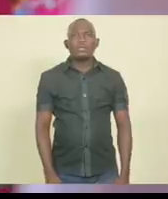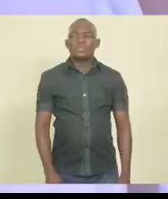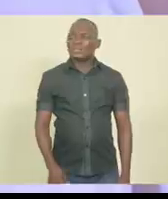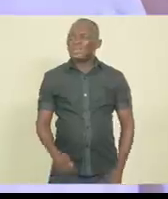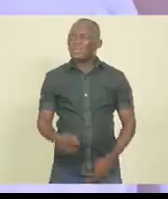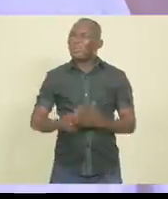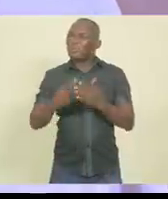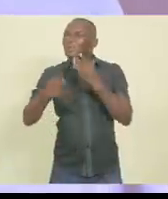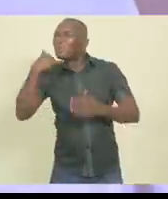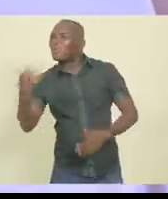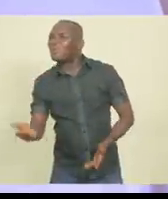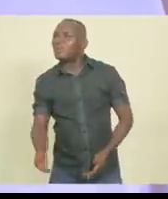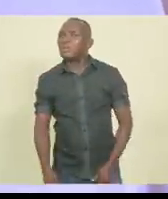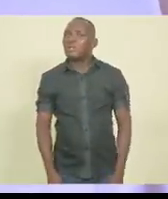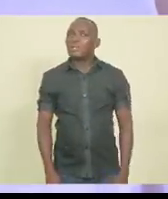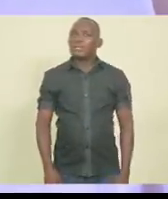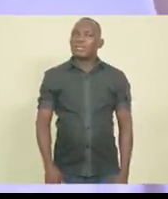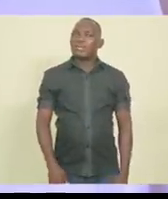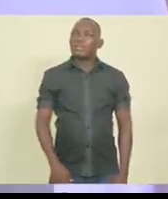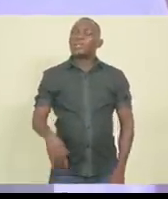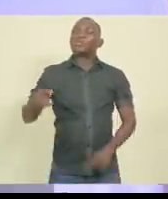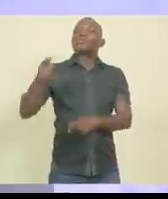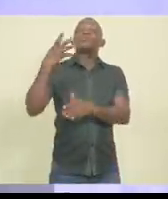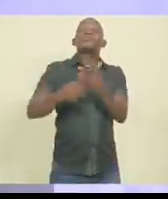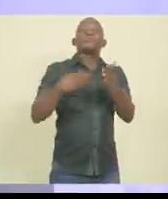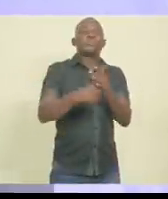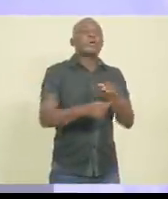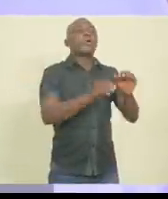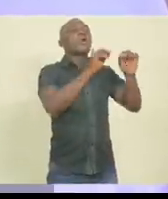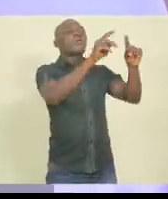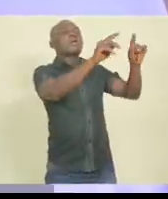What is wrong with you? Absentee mom. Are you co